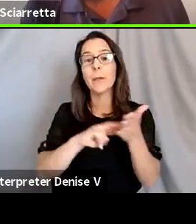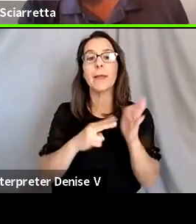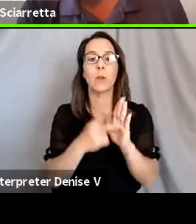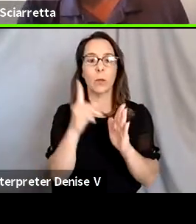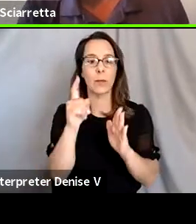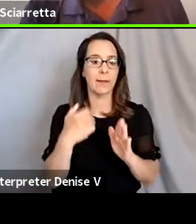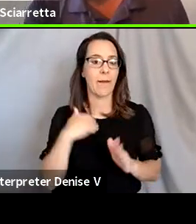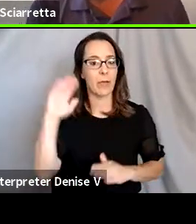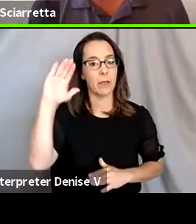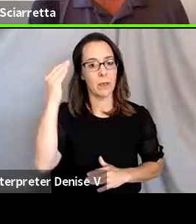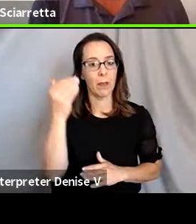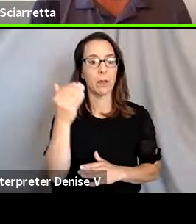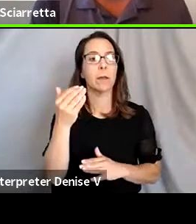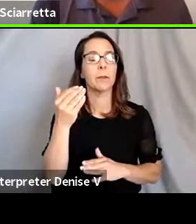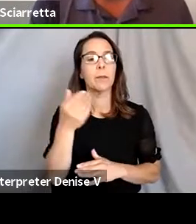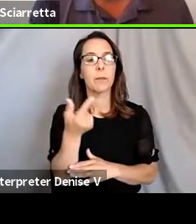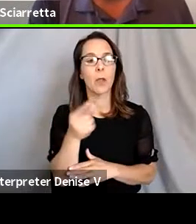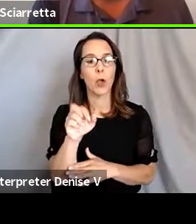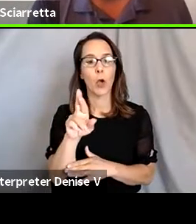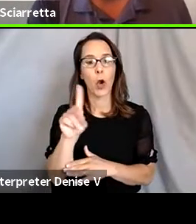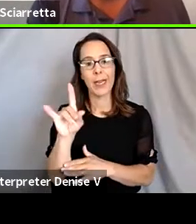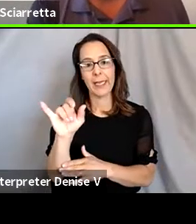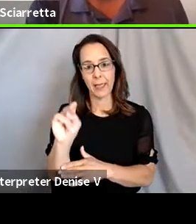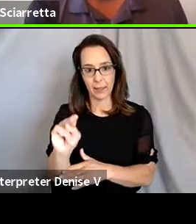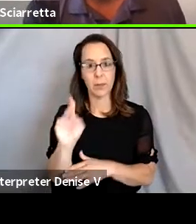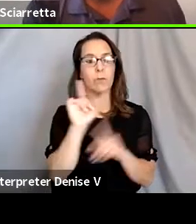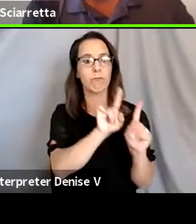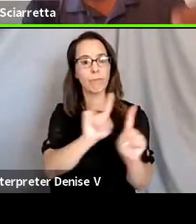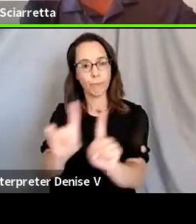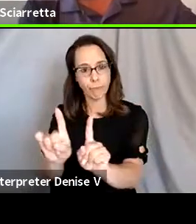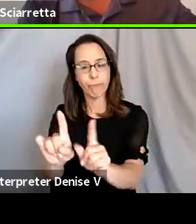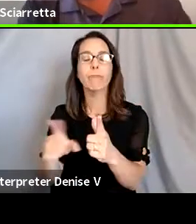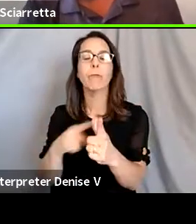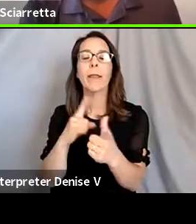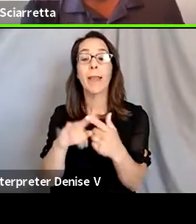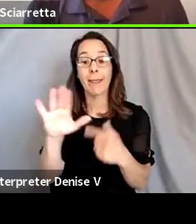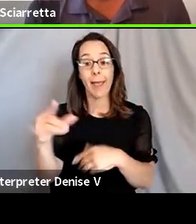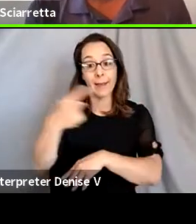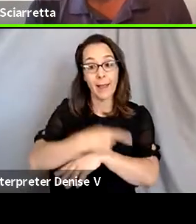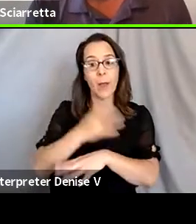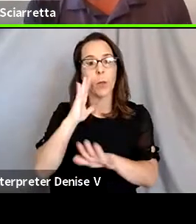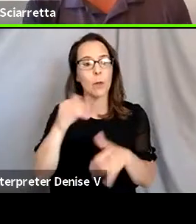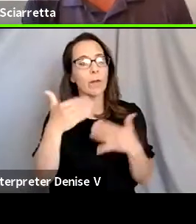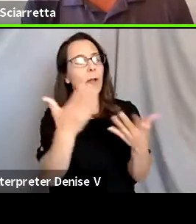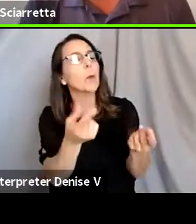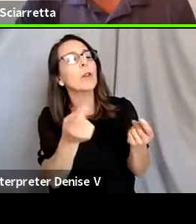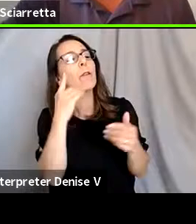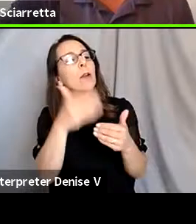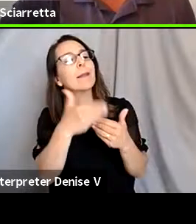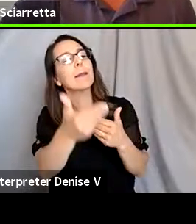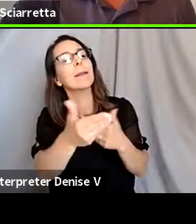guardian. And then at that date, they'll give you follow-up information about the second dosage.